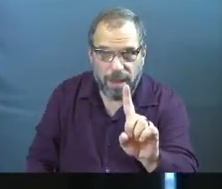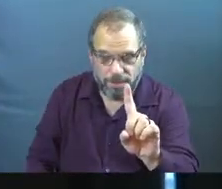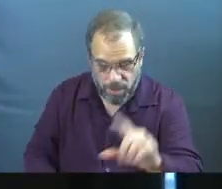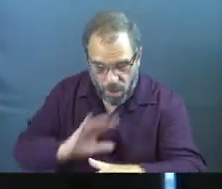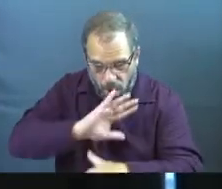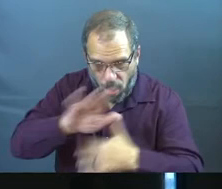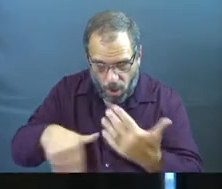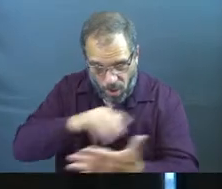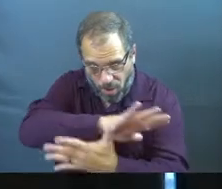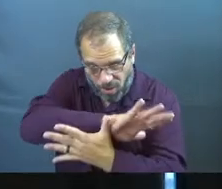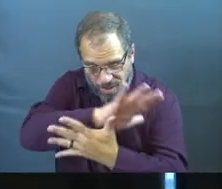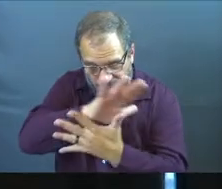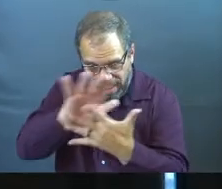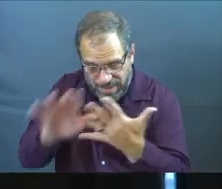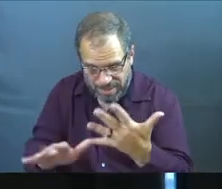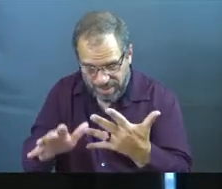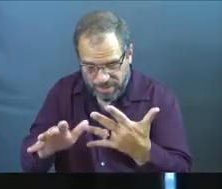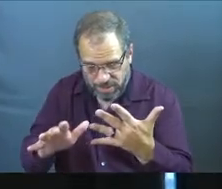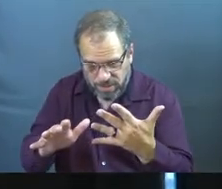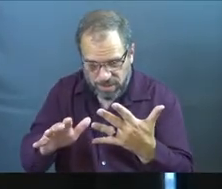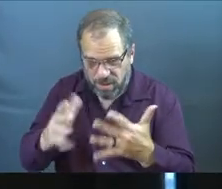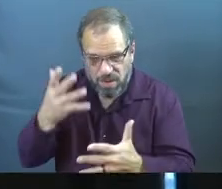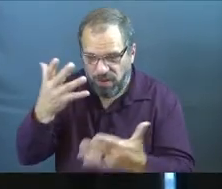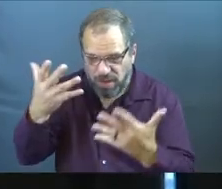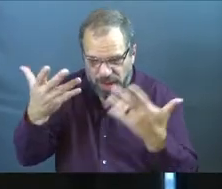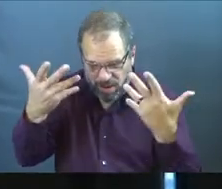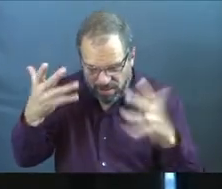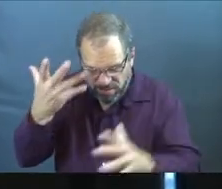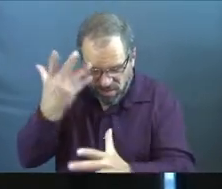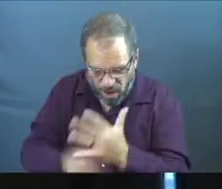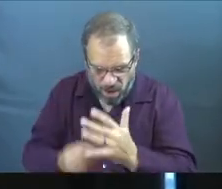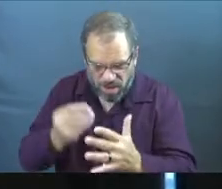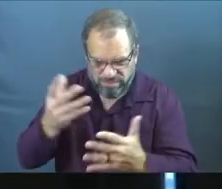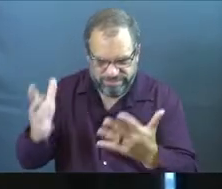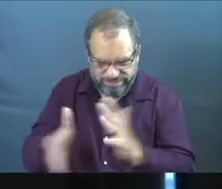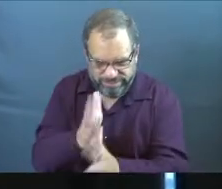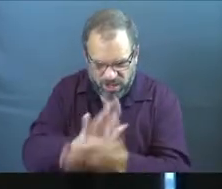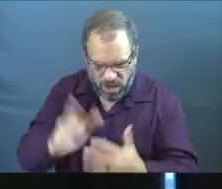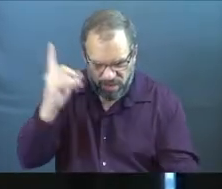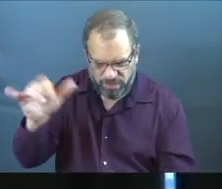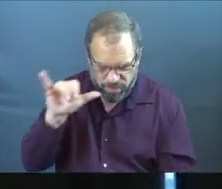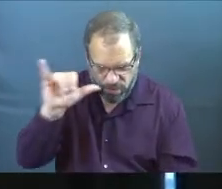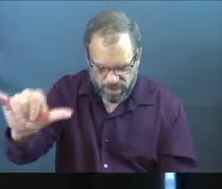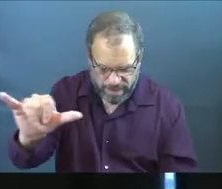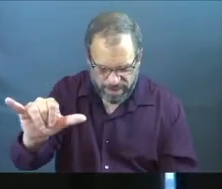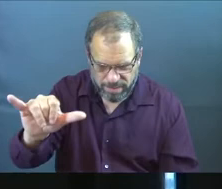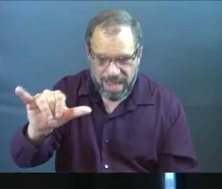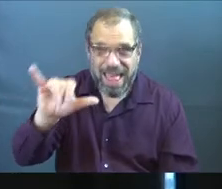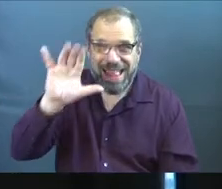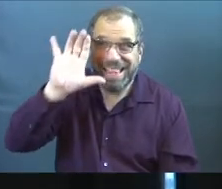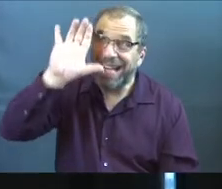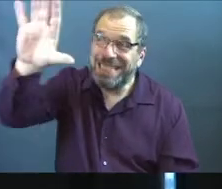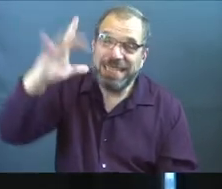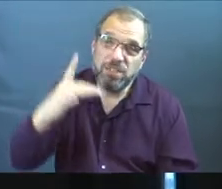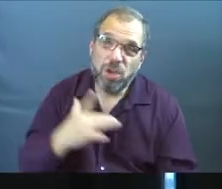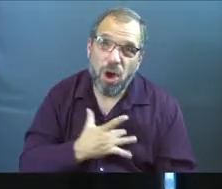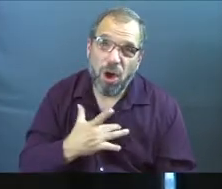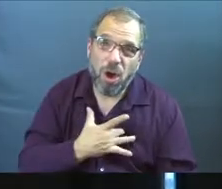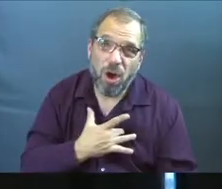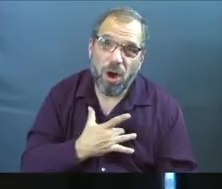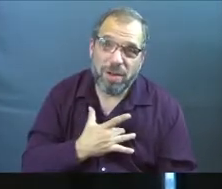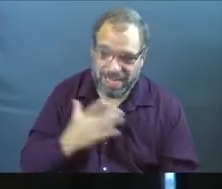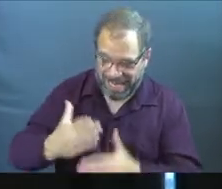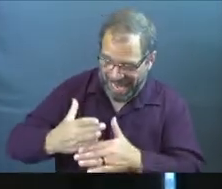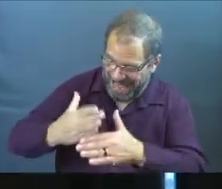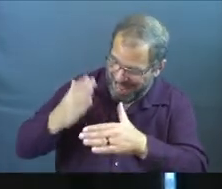All these things are gone forever. That is the heart of the Father. That in